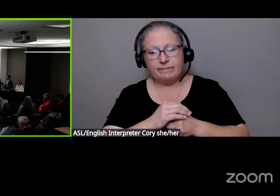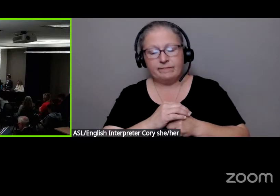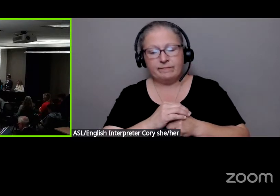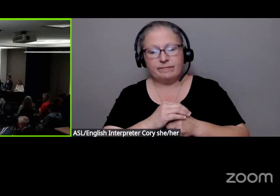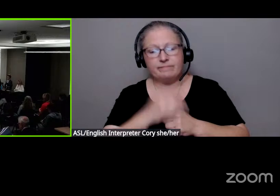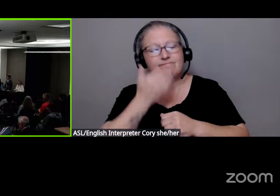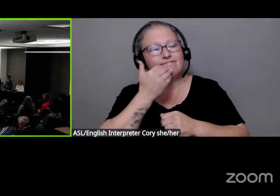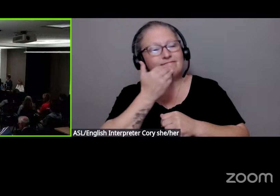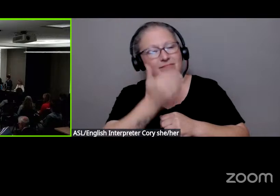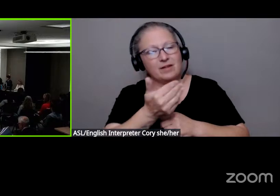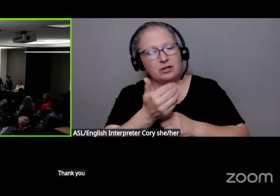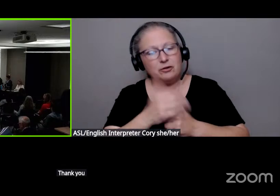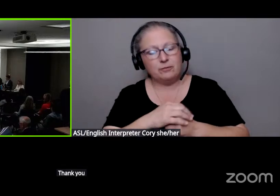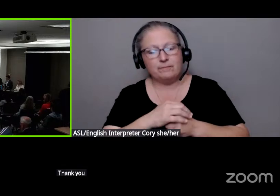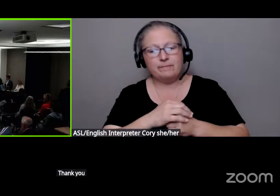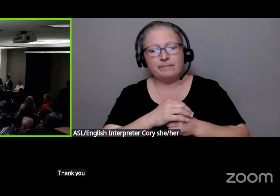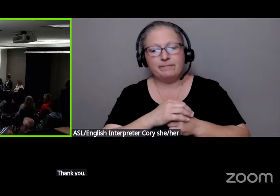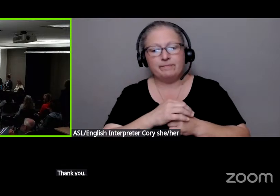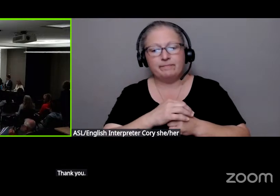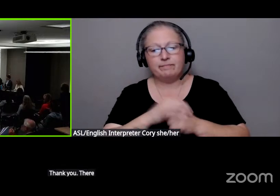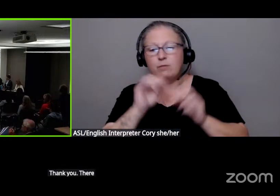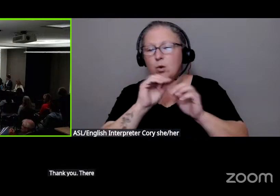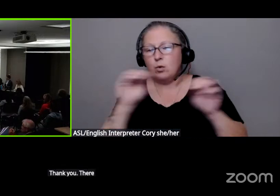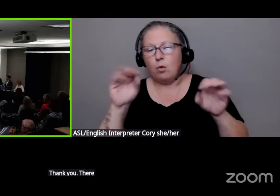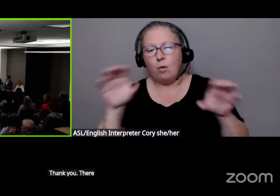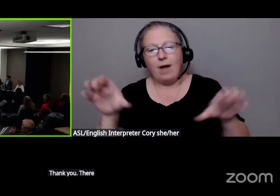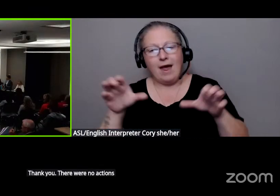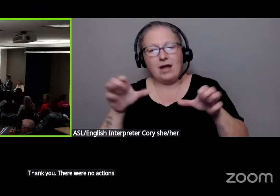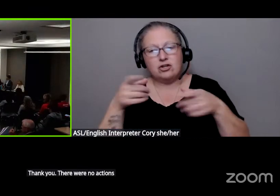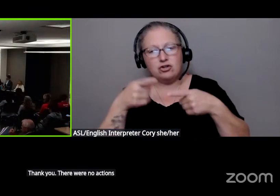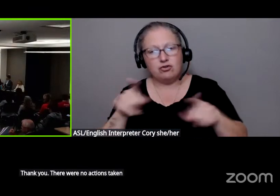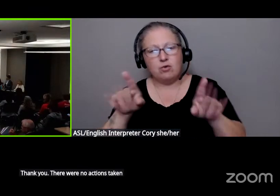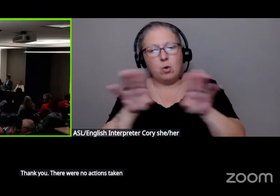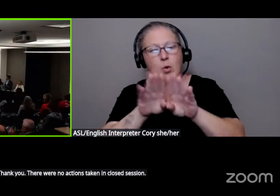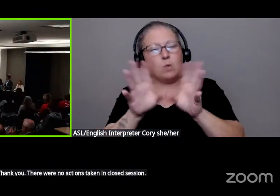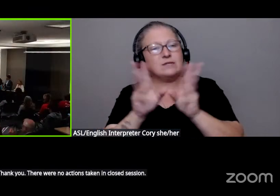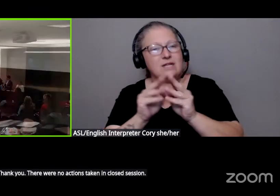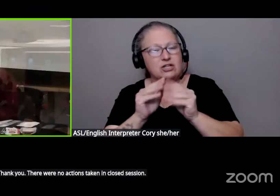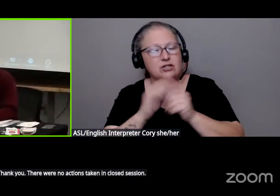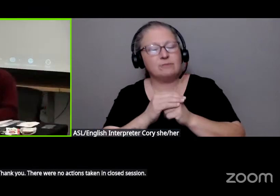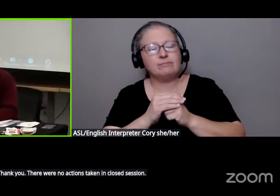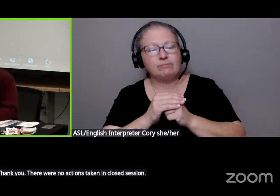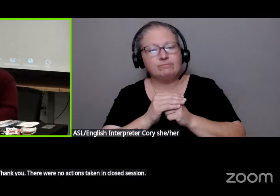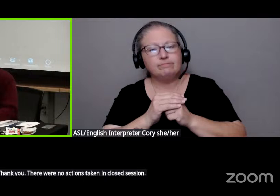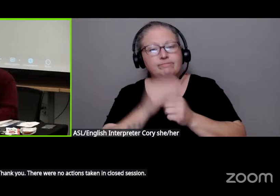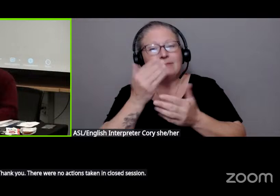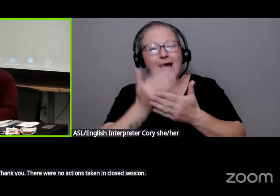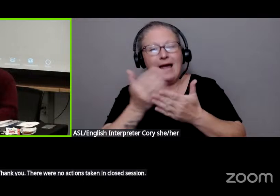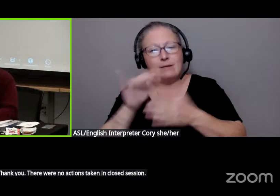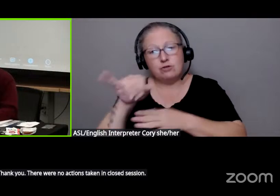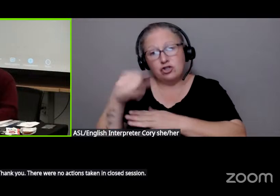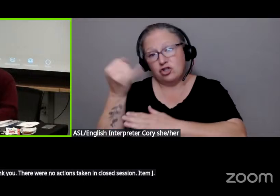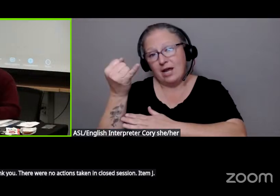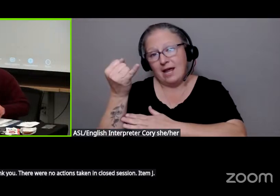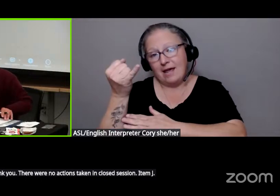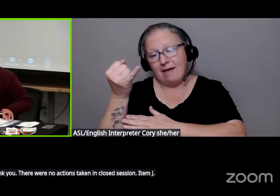Thank you. There were no actions taken in closed session. Item J,